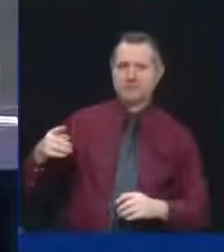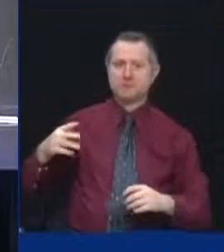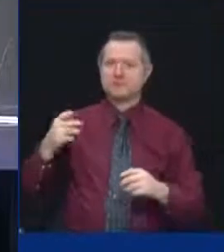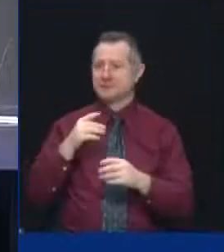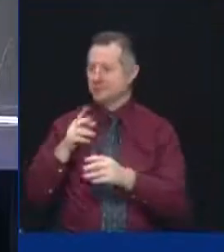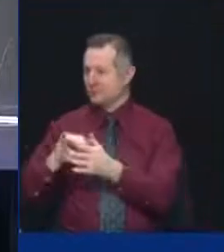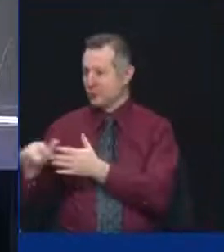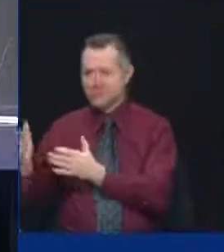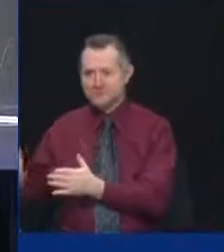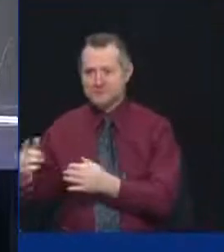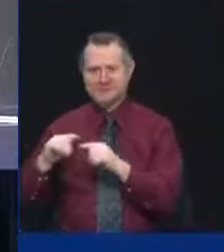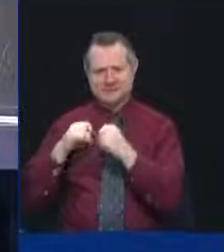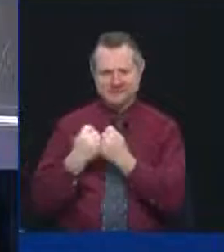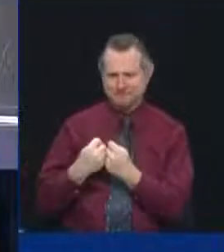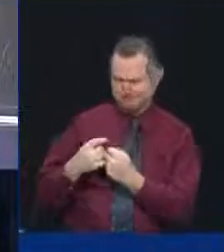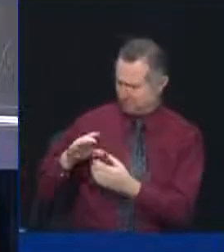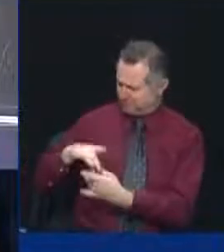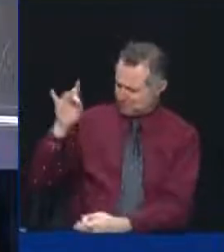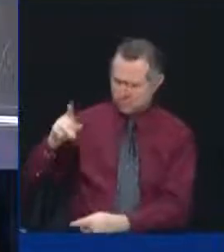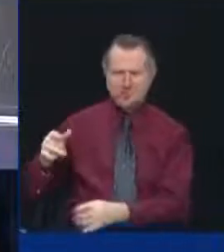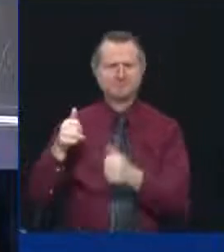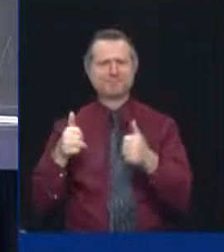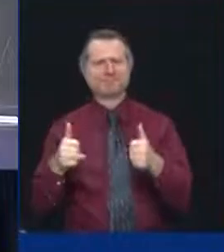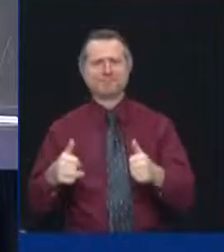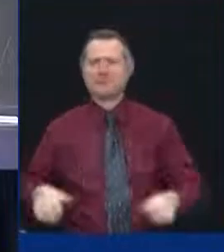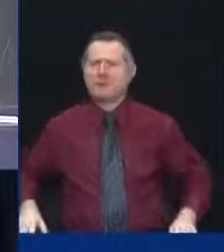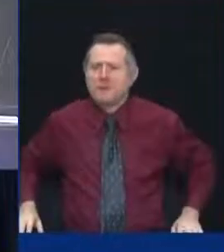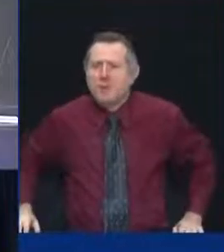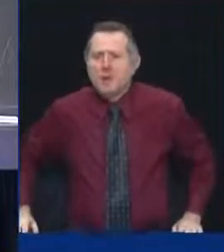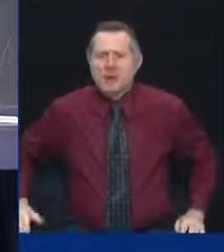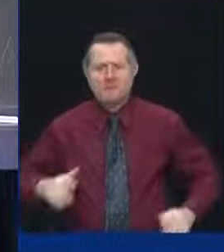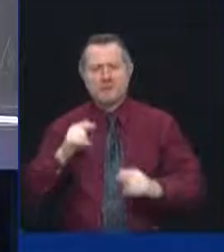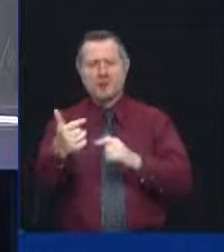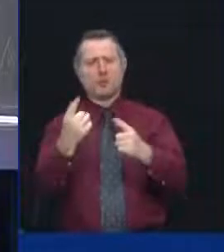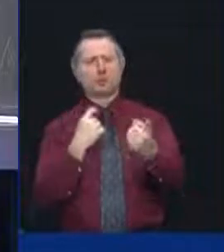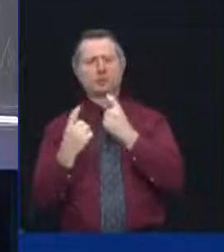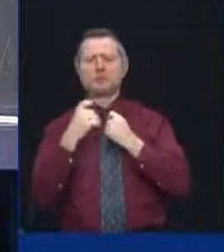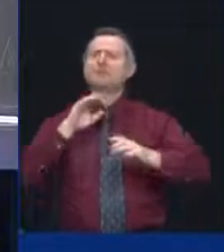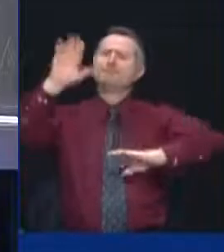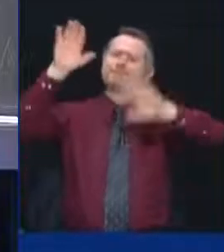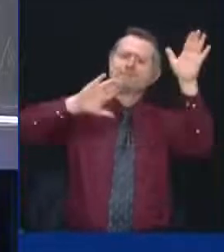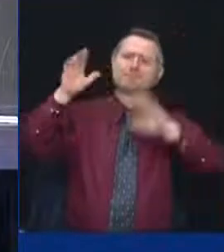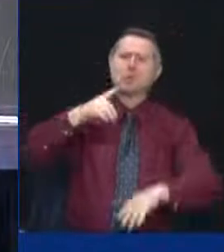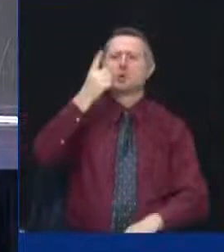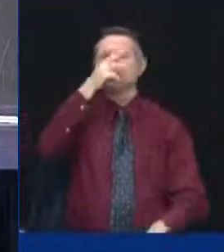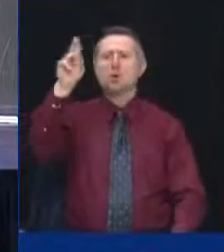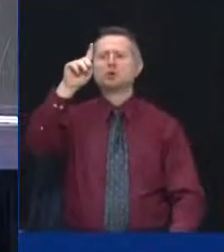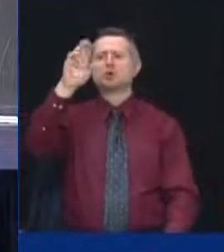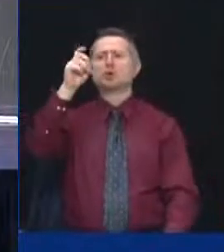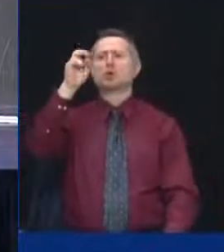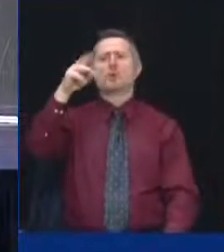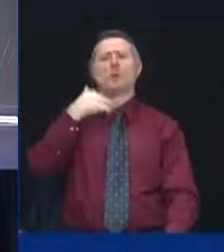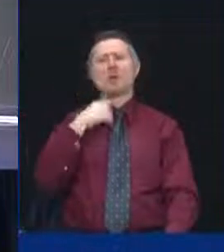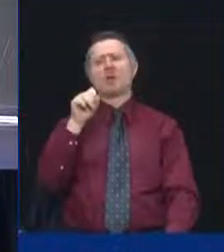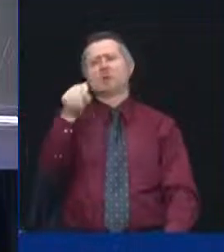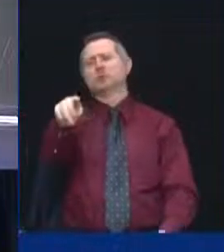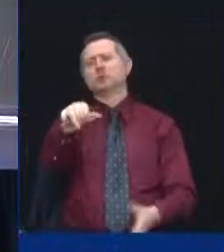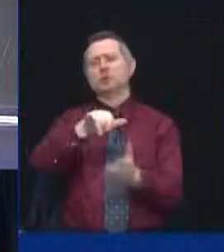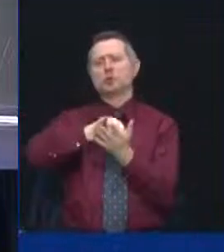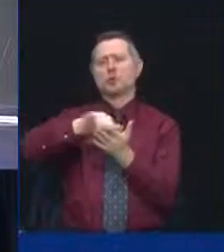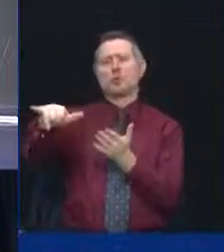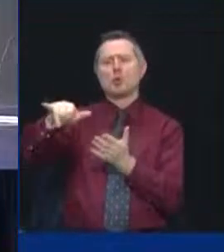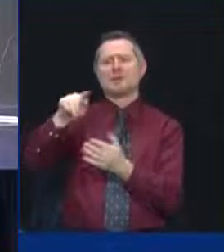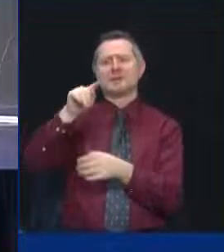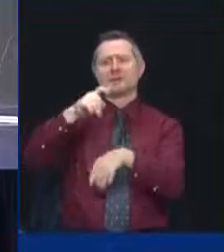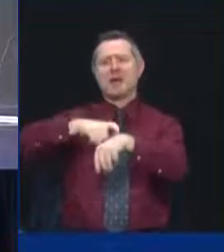is strong. Let's take a couple of questions. Dr. Zucker, can I ask you a question about the New York Times report that came out a few days ago?